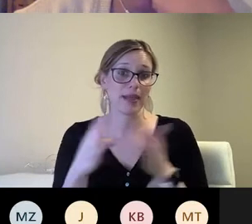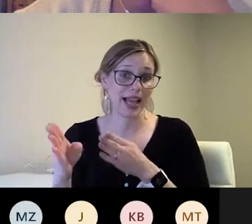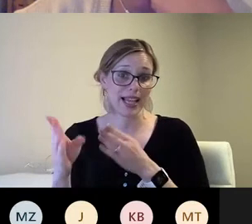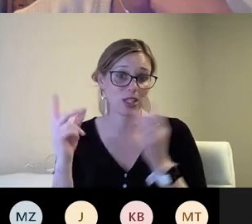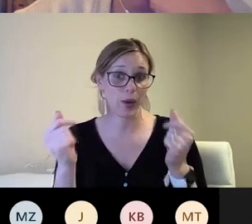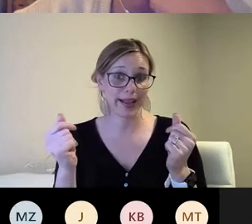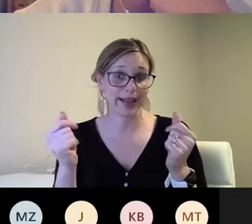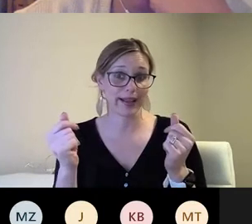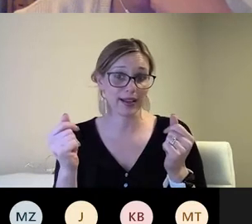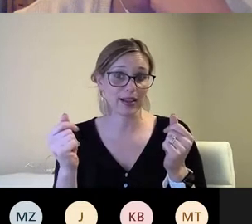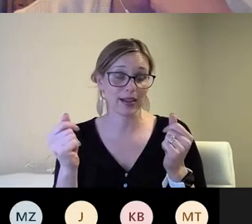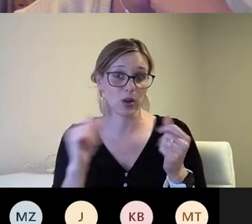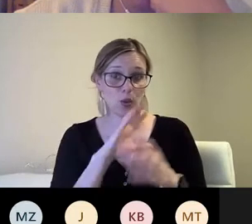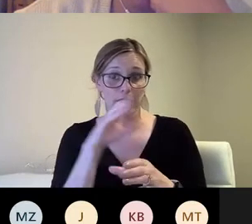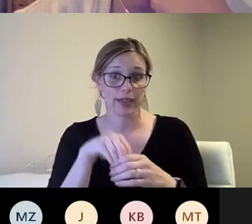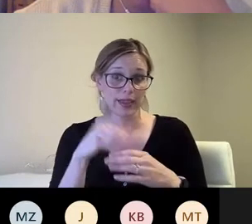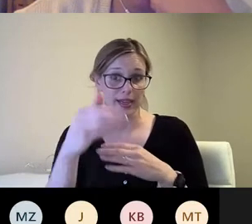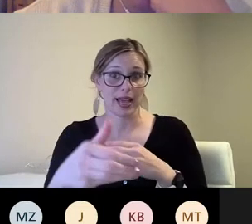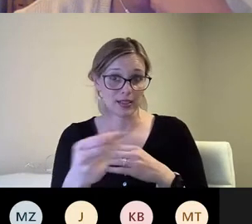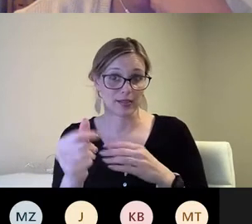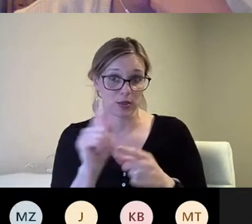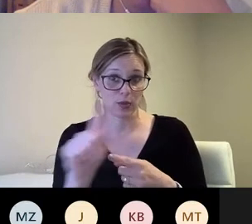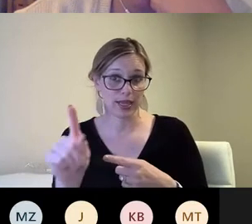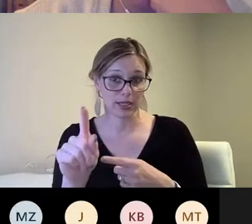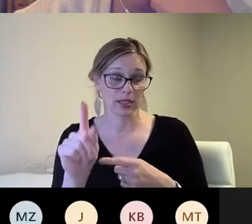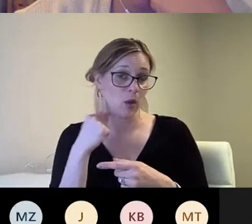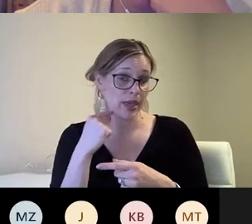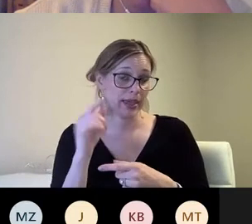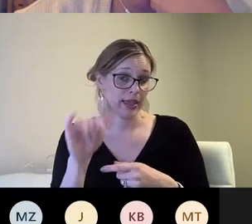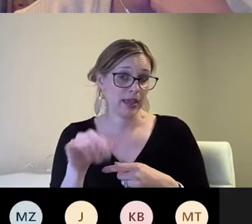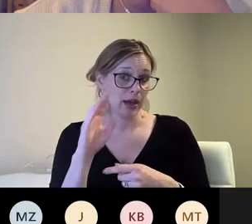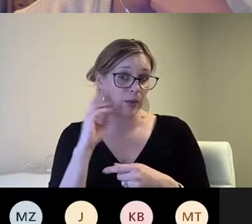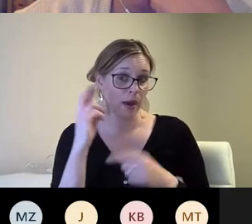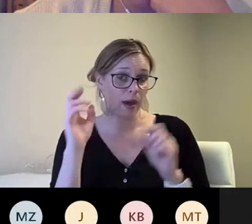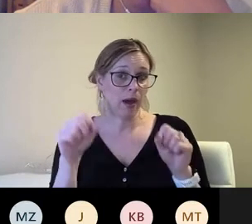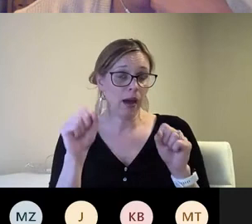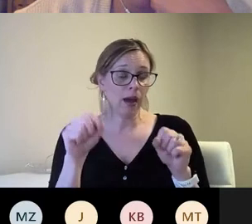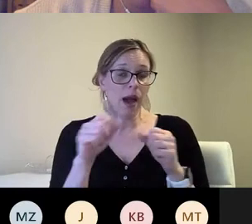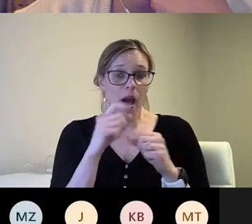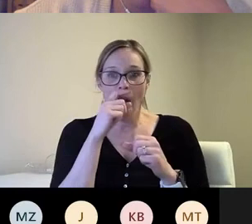quickly within a few weeks. We think that would be reasonable once something's set up. And then,